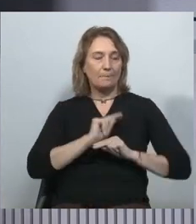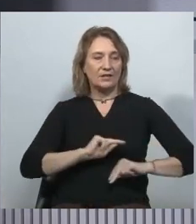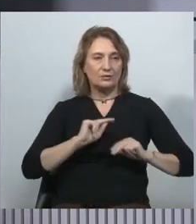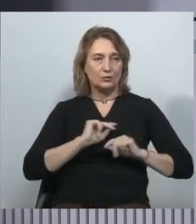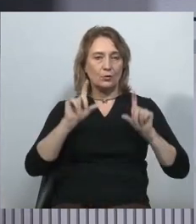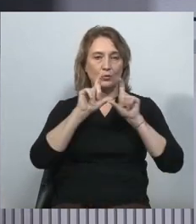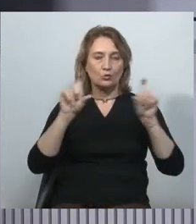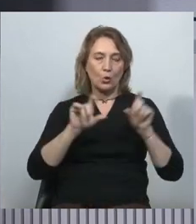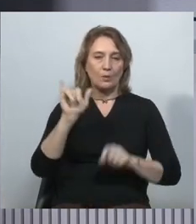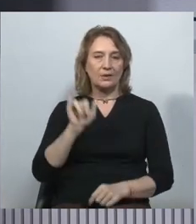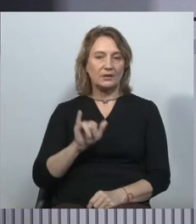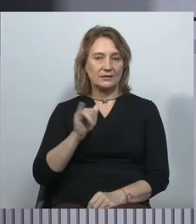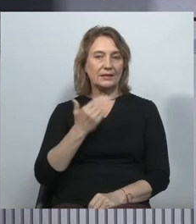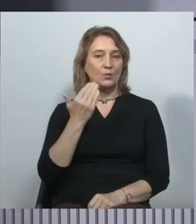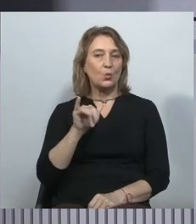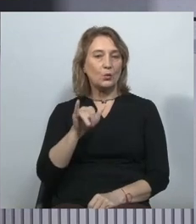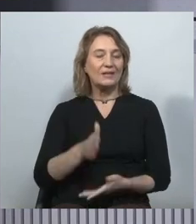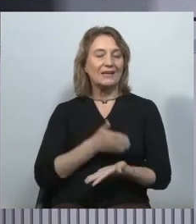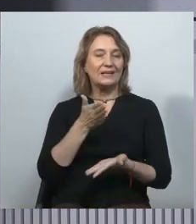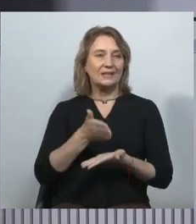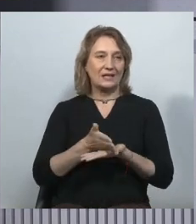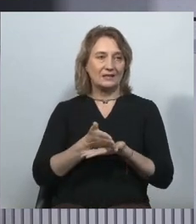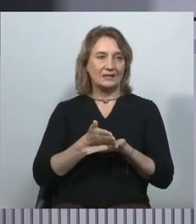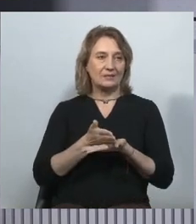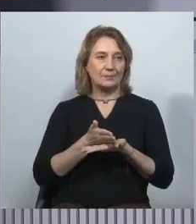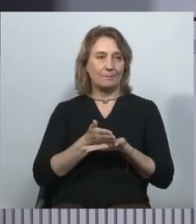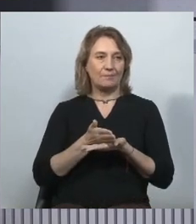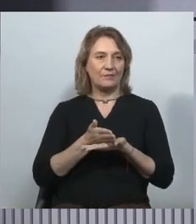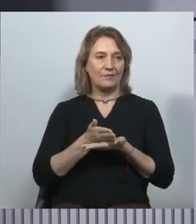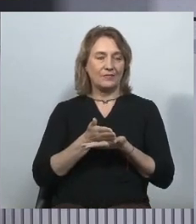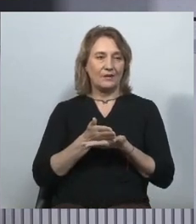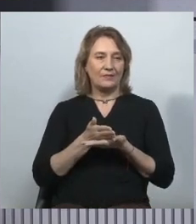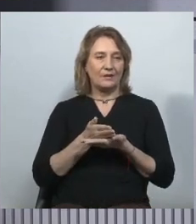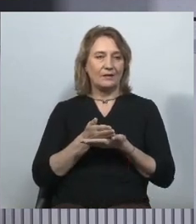and the universities. Apart from that, in their portfolio, their